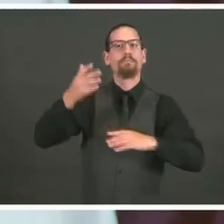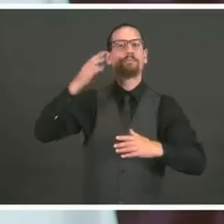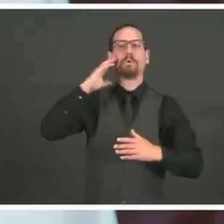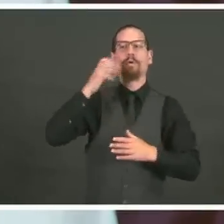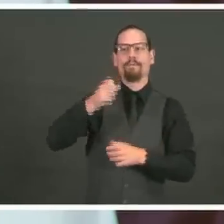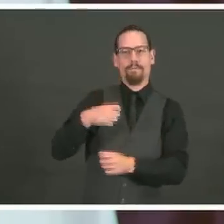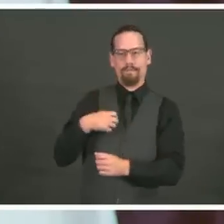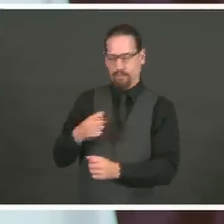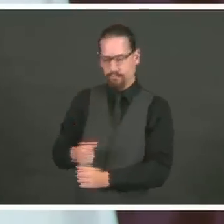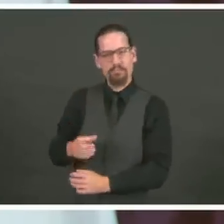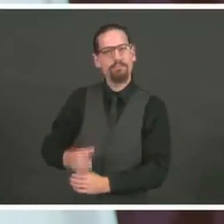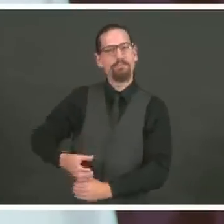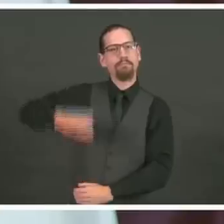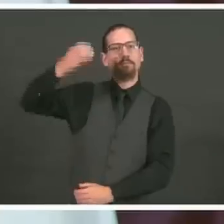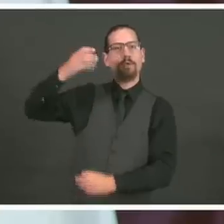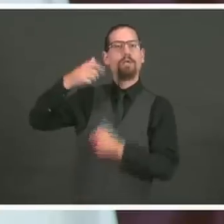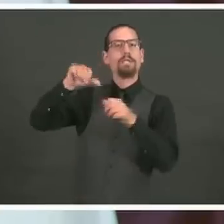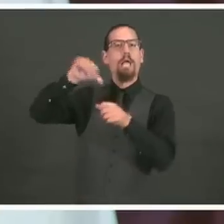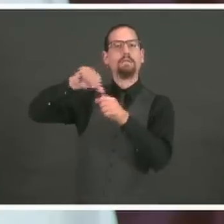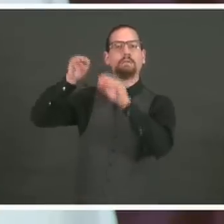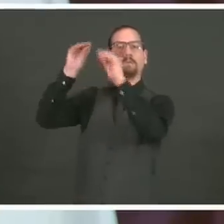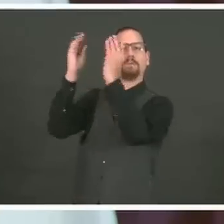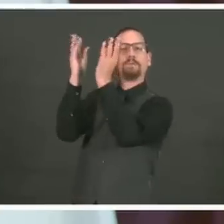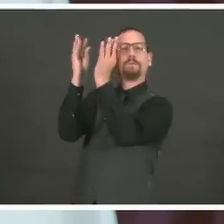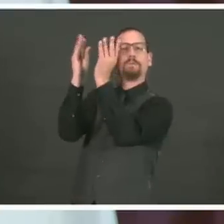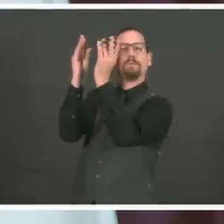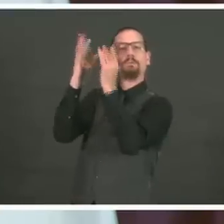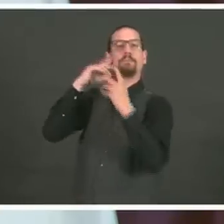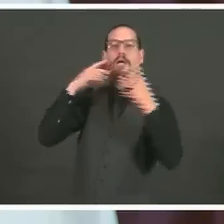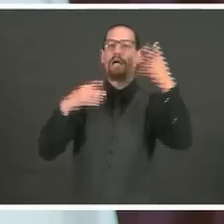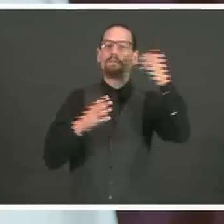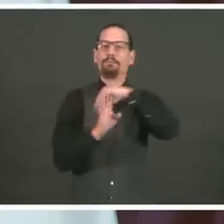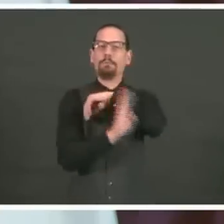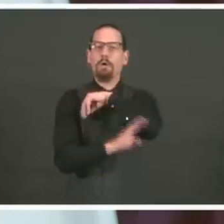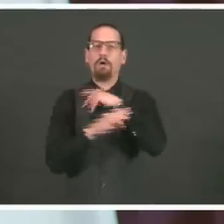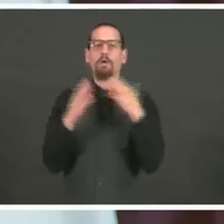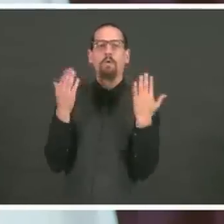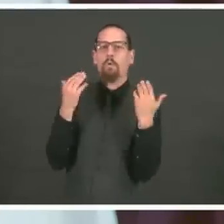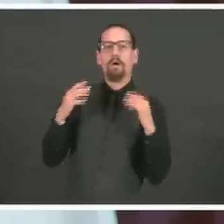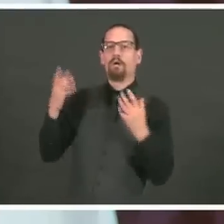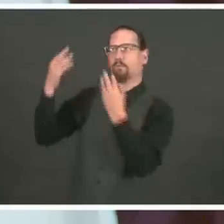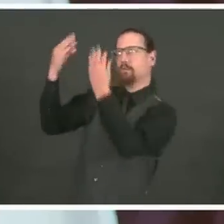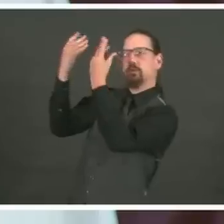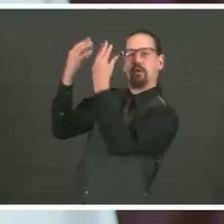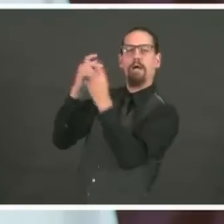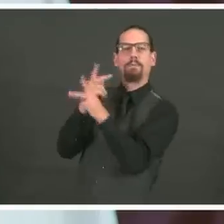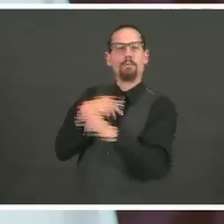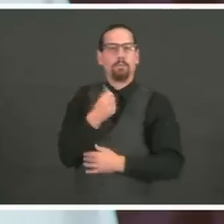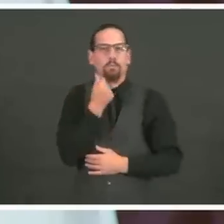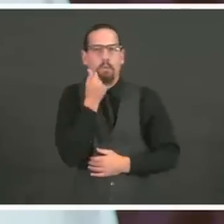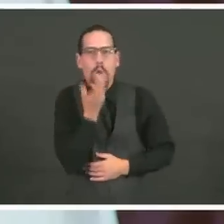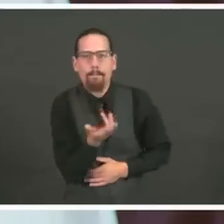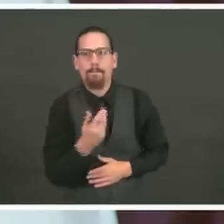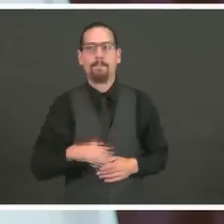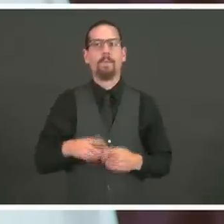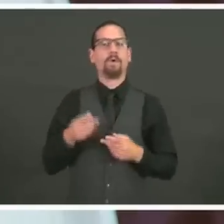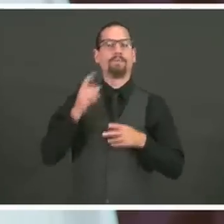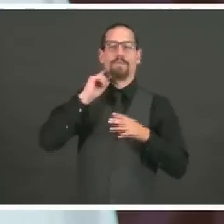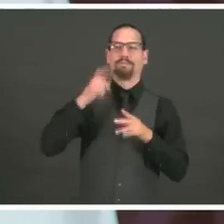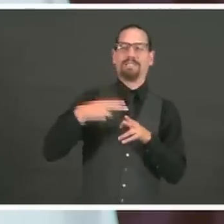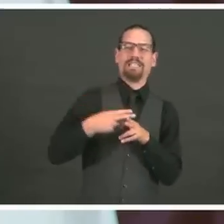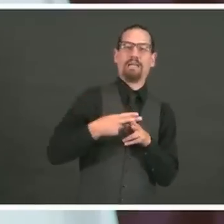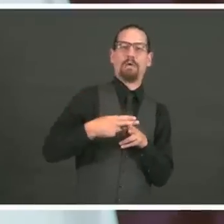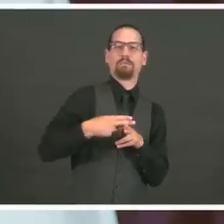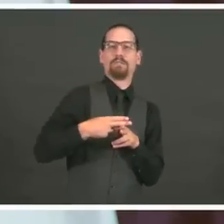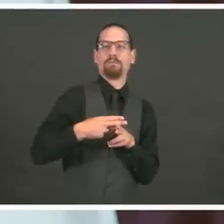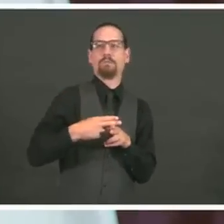outside. So what are we talking about? Encouraging and working with cities and towns to temporarily close more